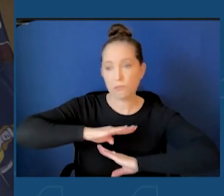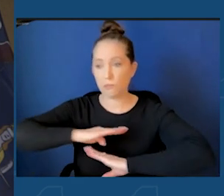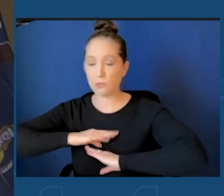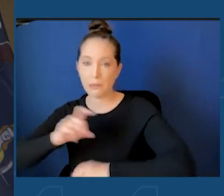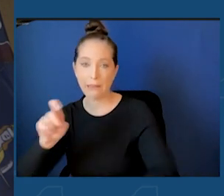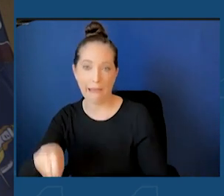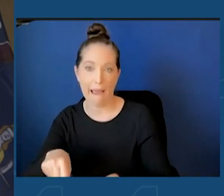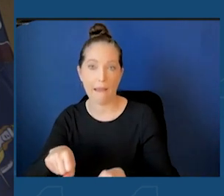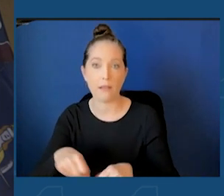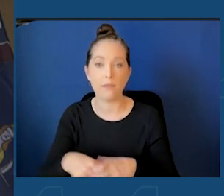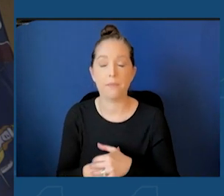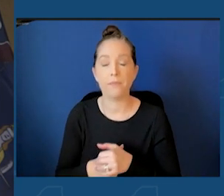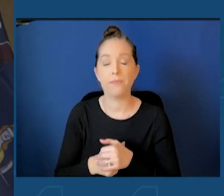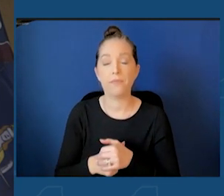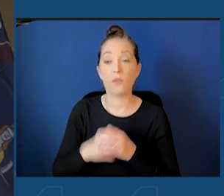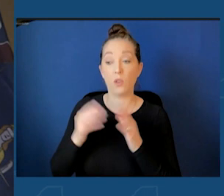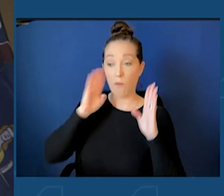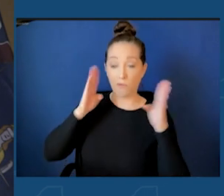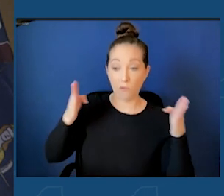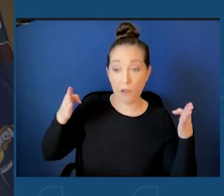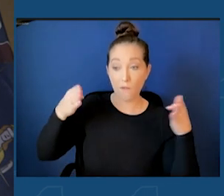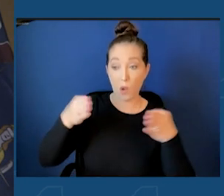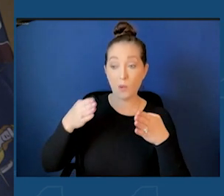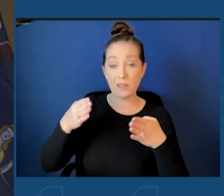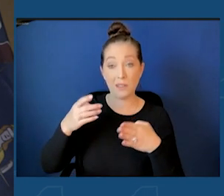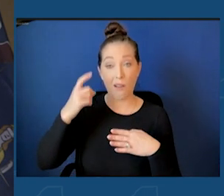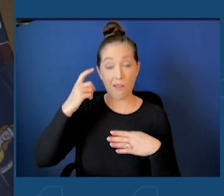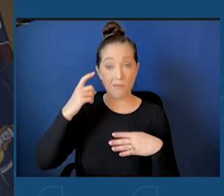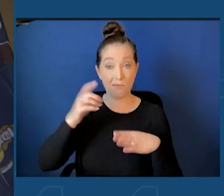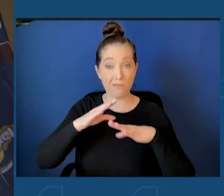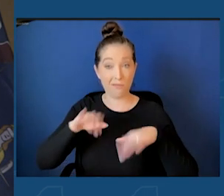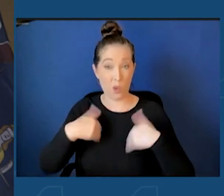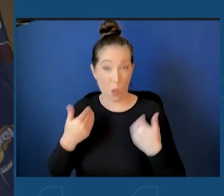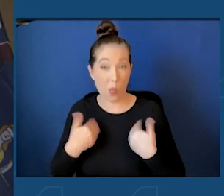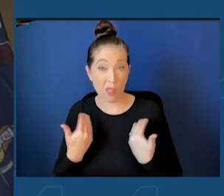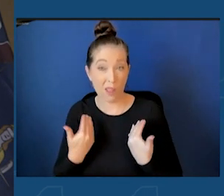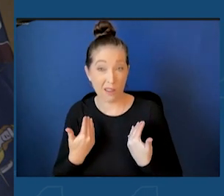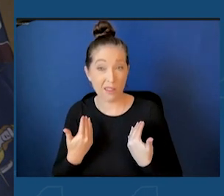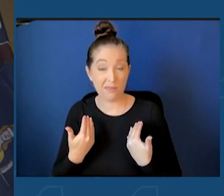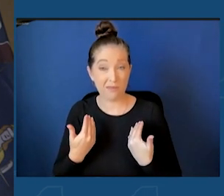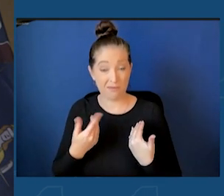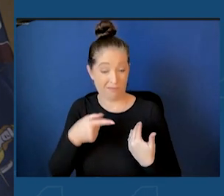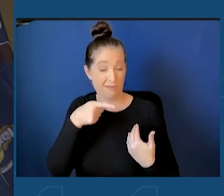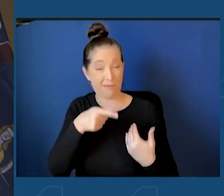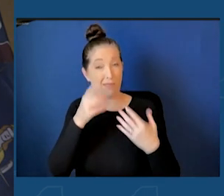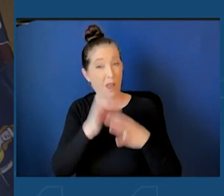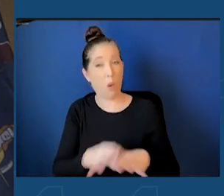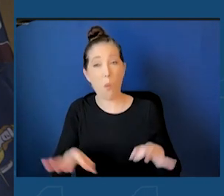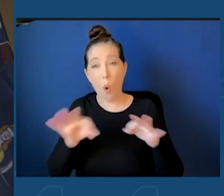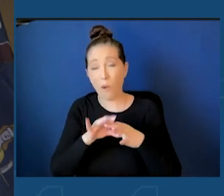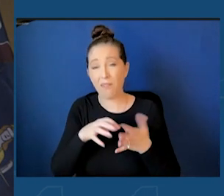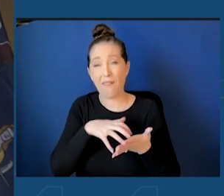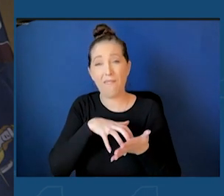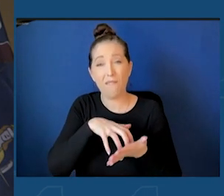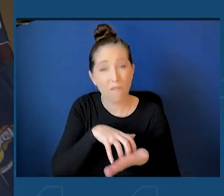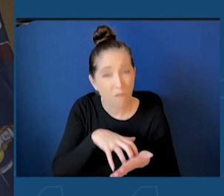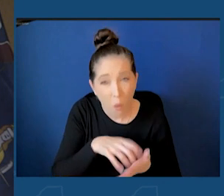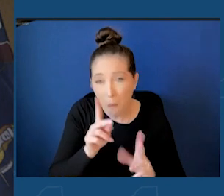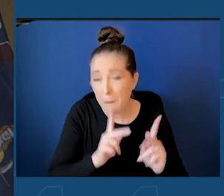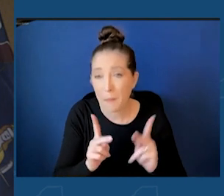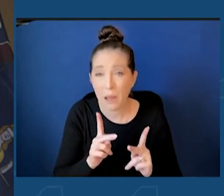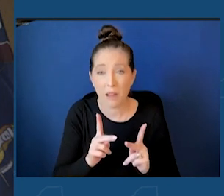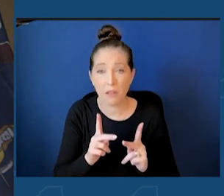most critical thing right now as far as I'm concerned with mental health, because they're the most vulnerable. We just talked about the gathering I